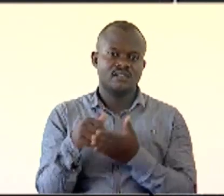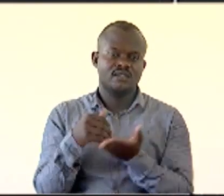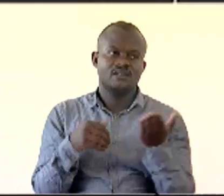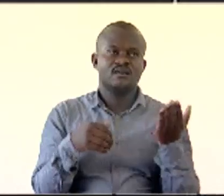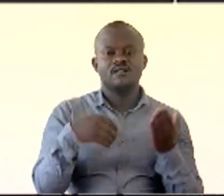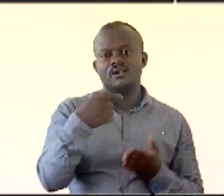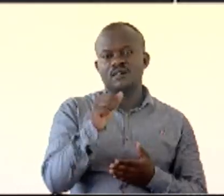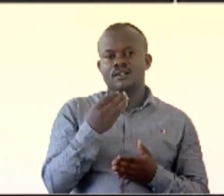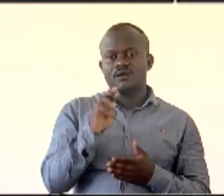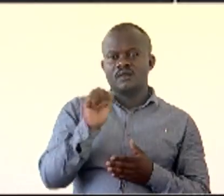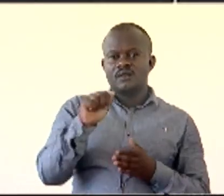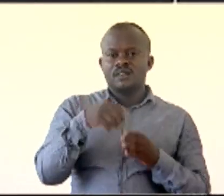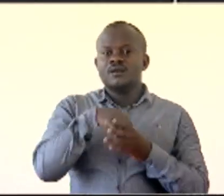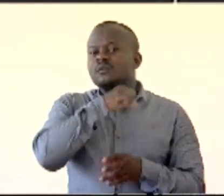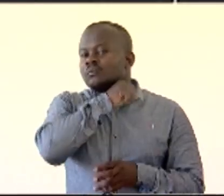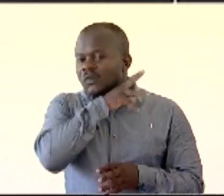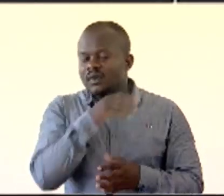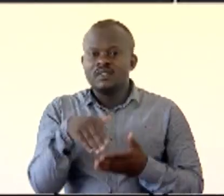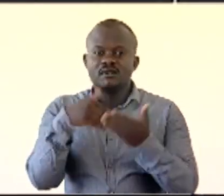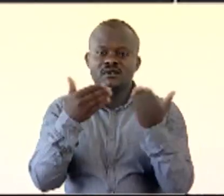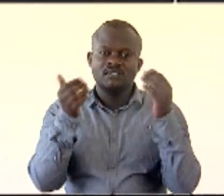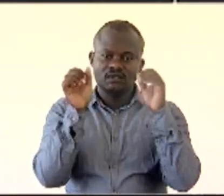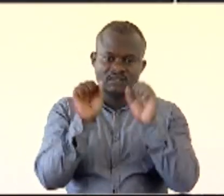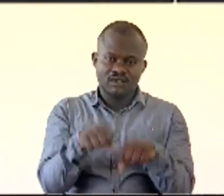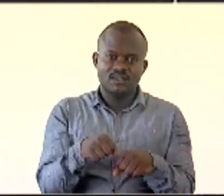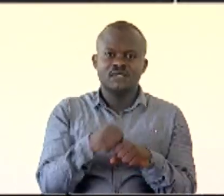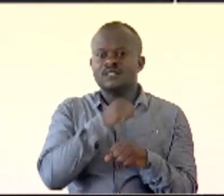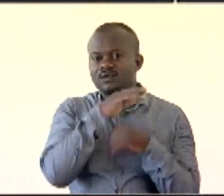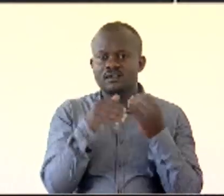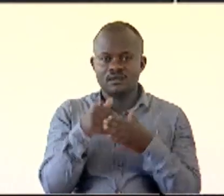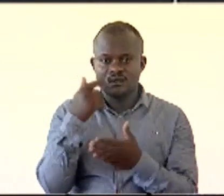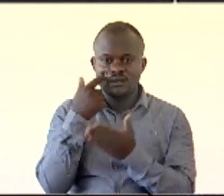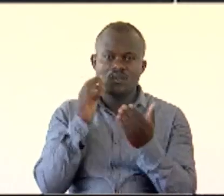garbage which are poorly disposed can